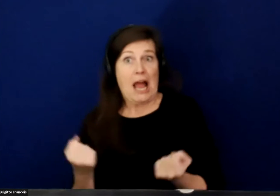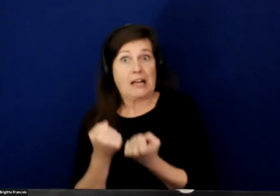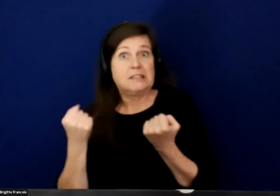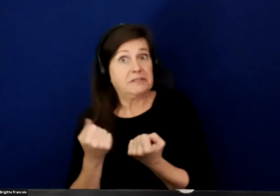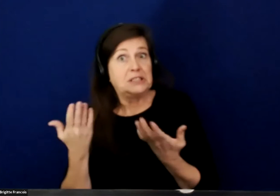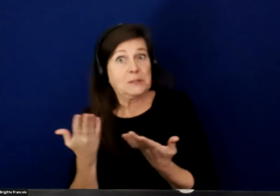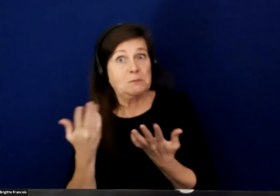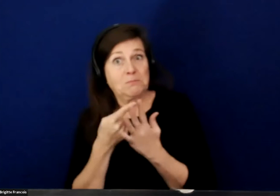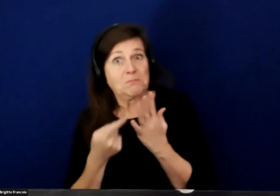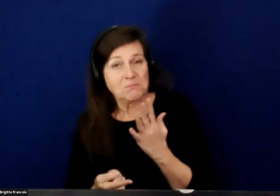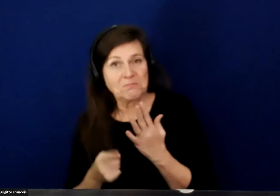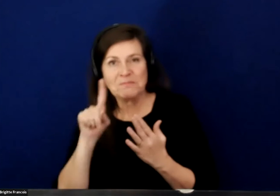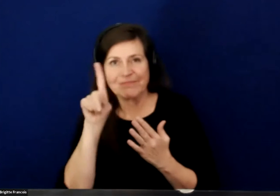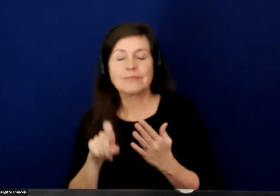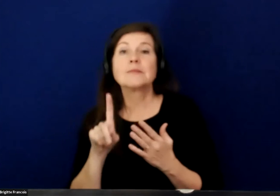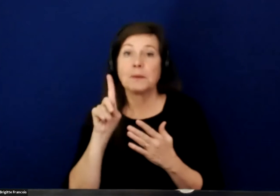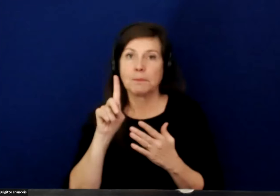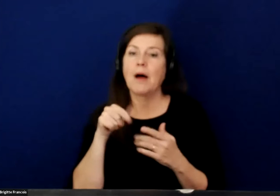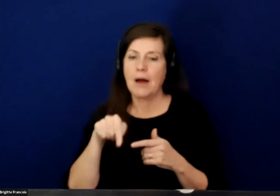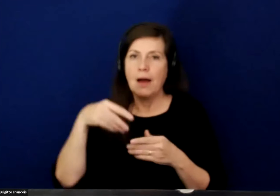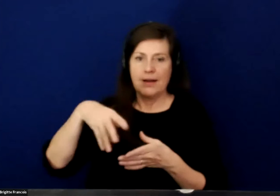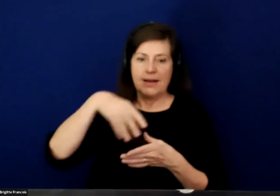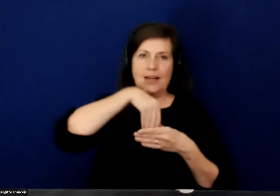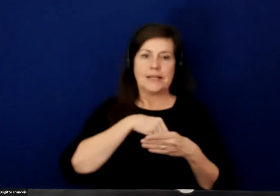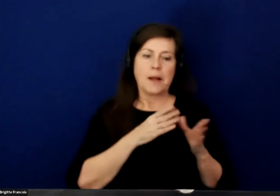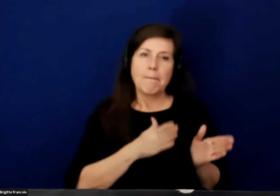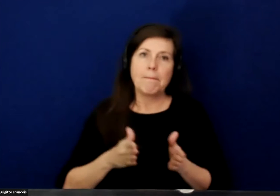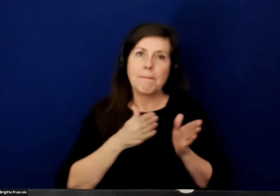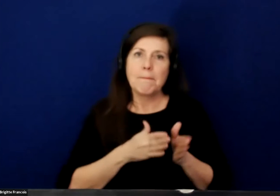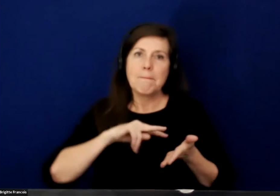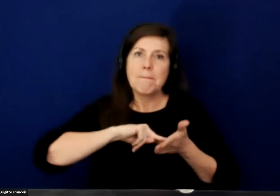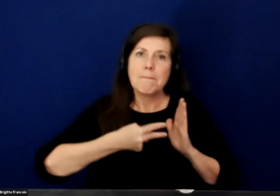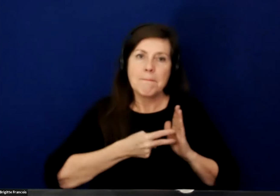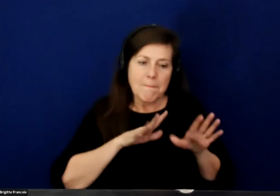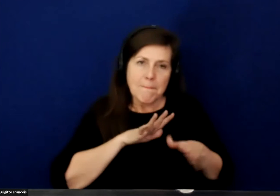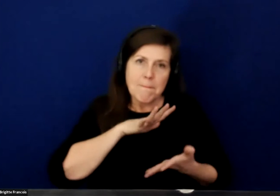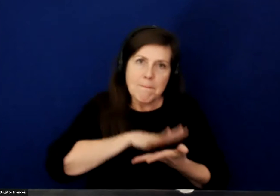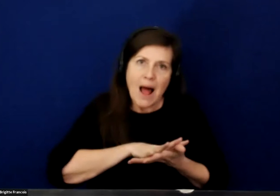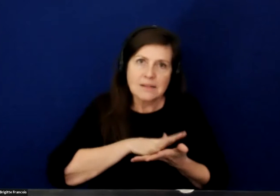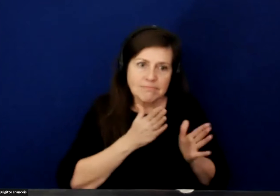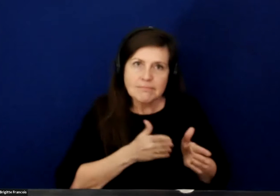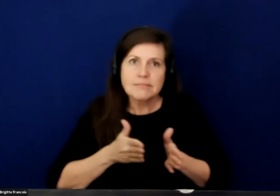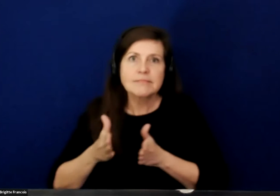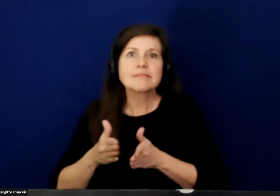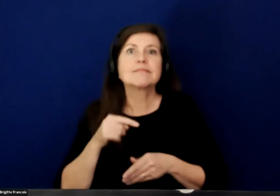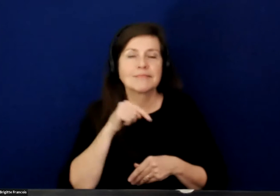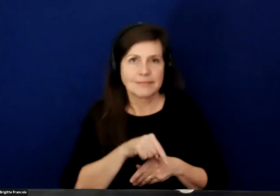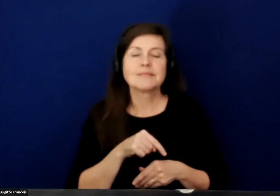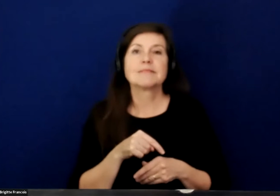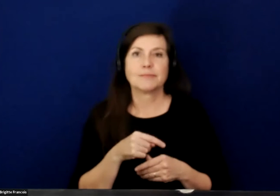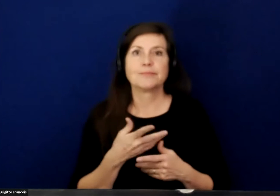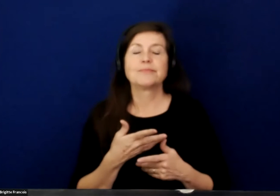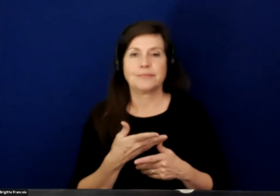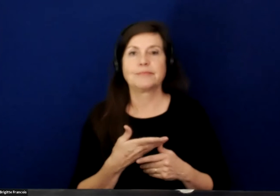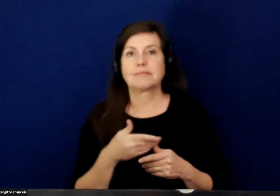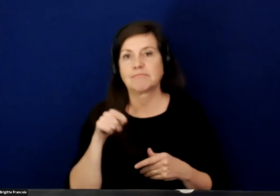perspectives I think will be important in planning activities for different target groups on different stages in that